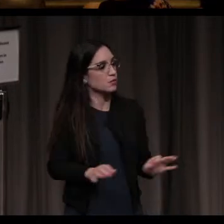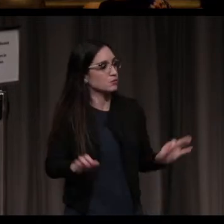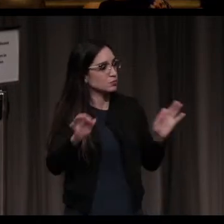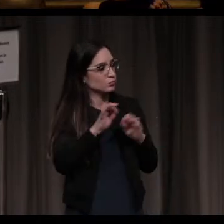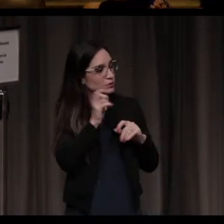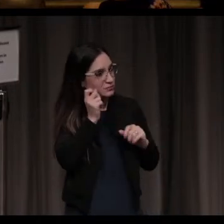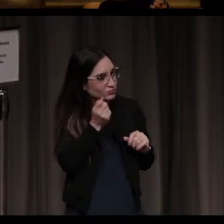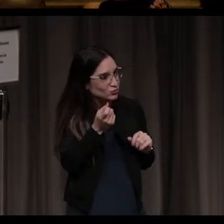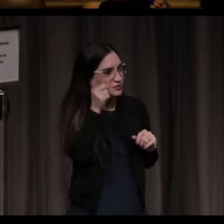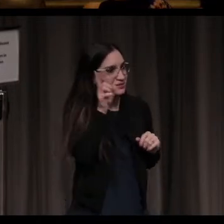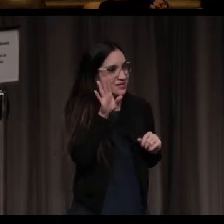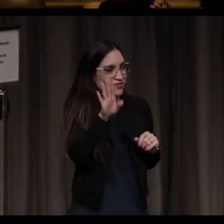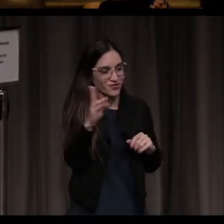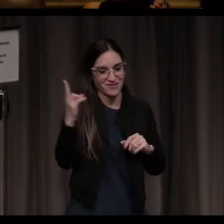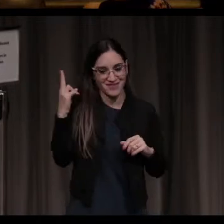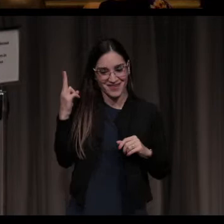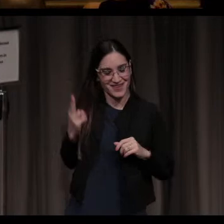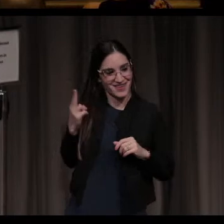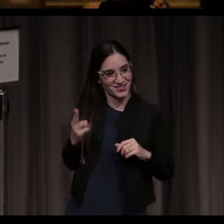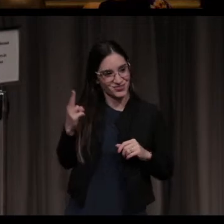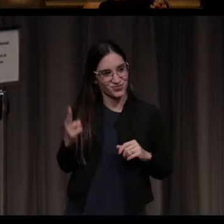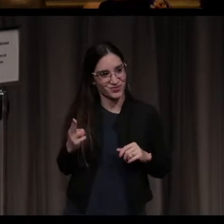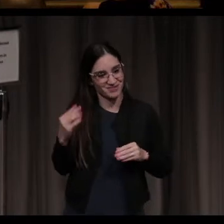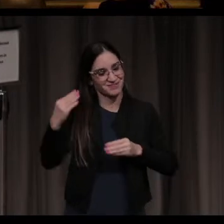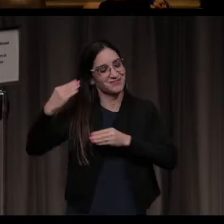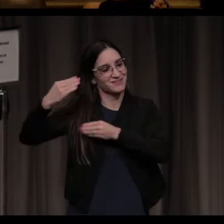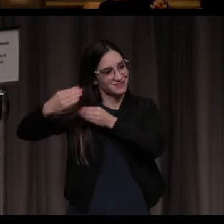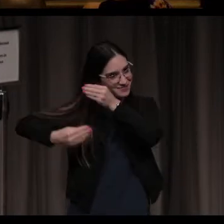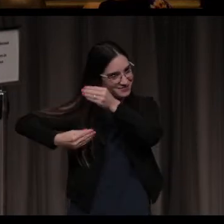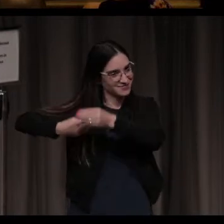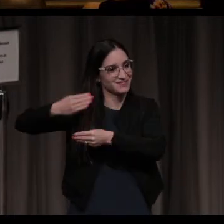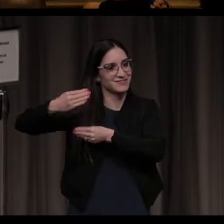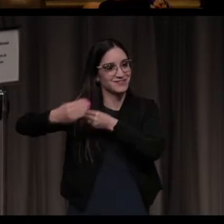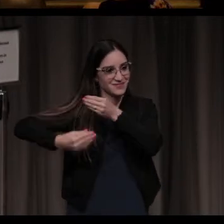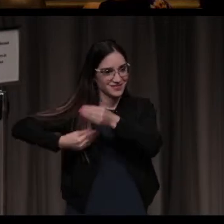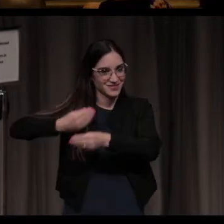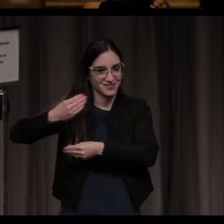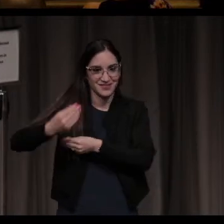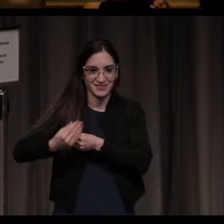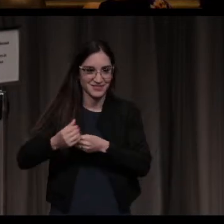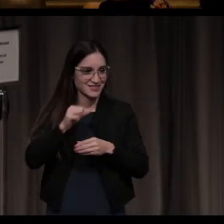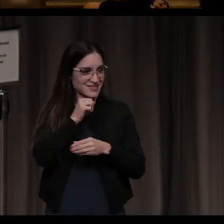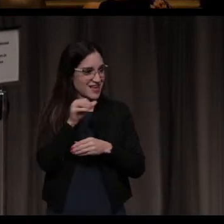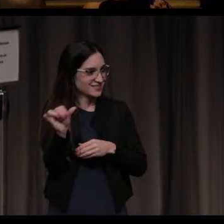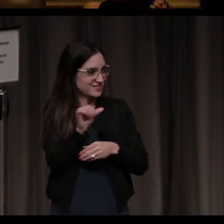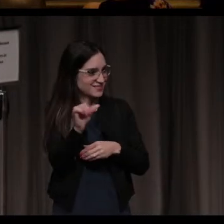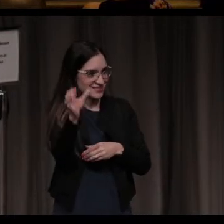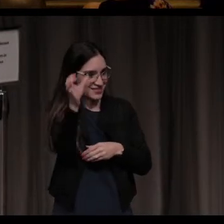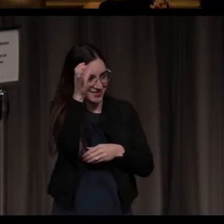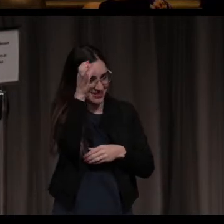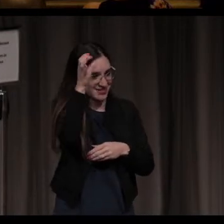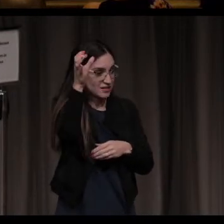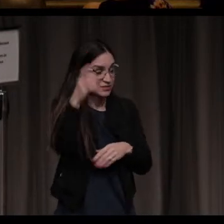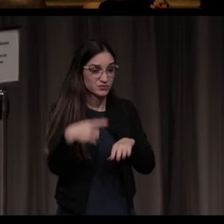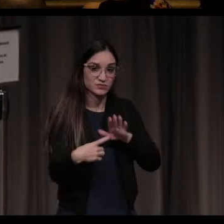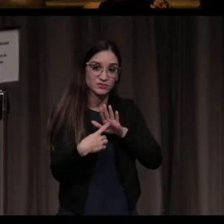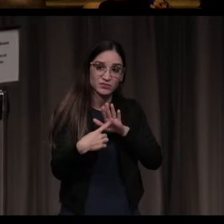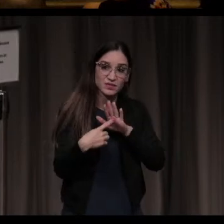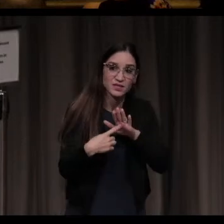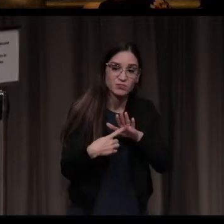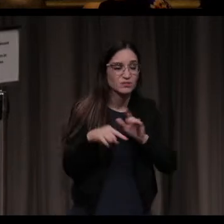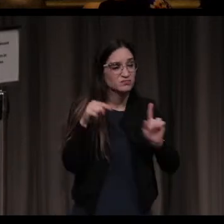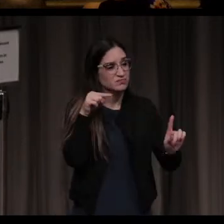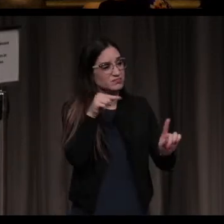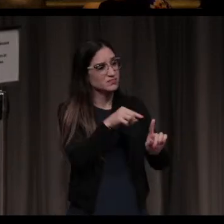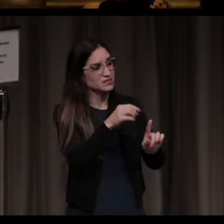abandon all art history narratives because they definitely do not apply in the way you think it does. For example, the hybridity of Seminole